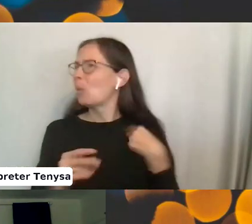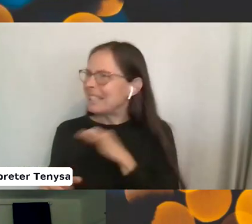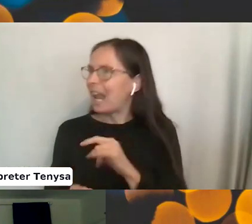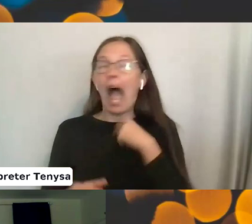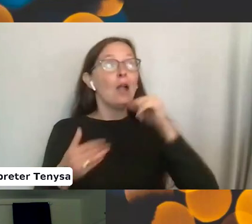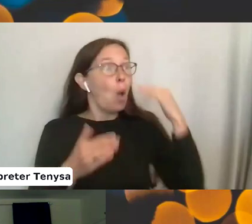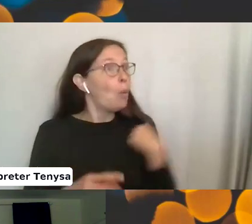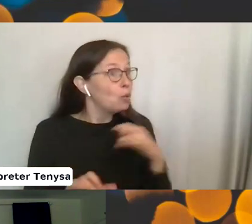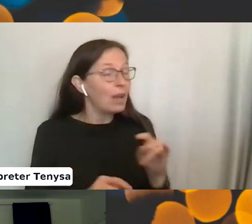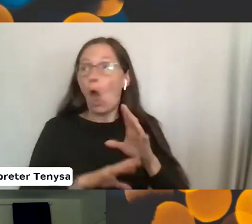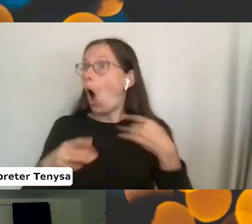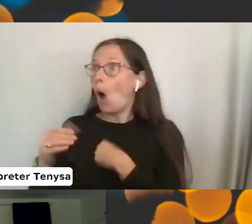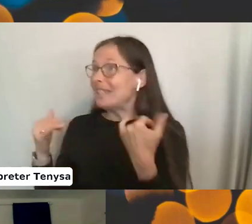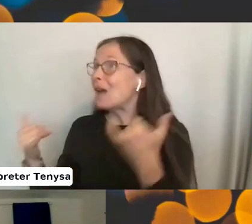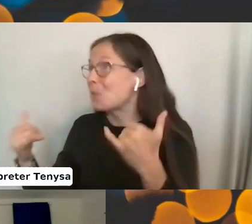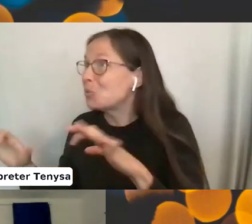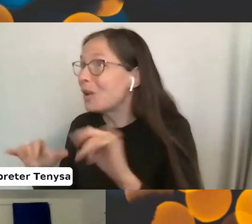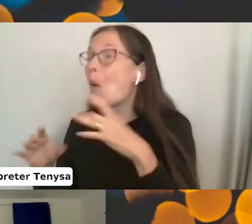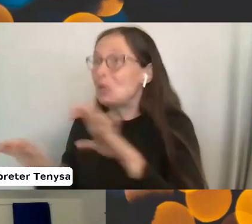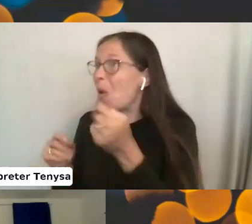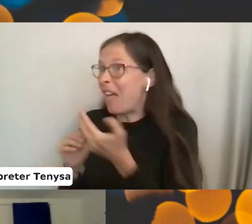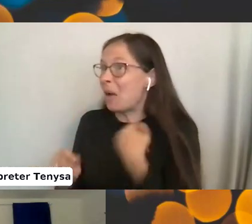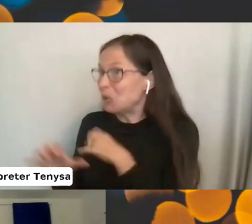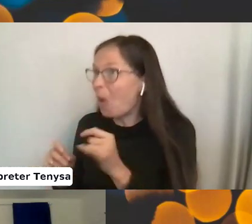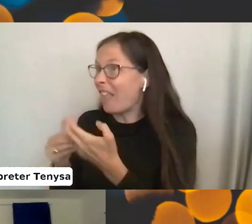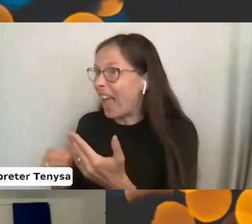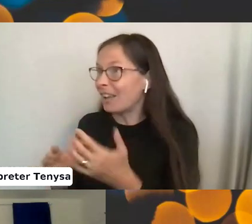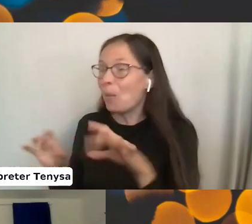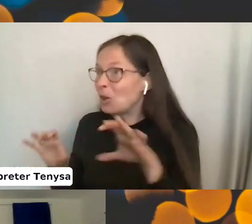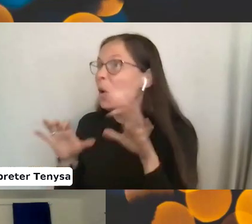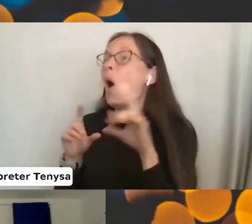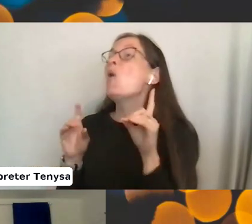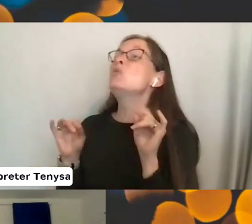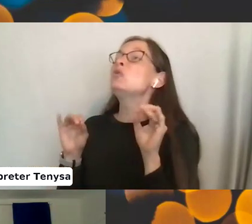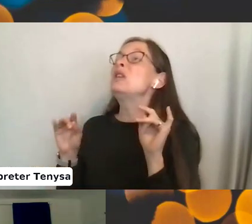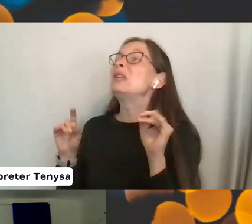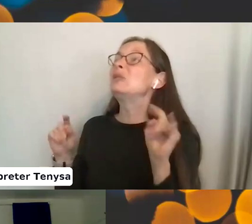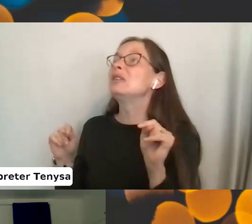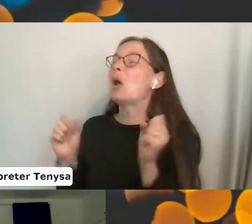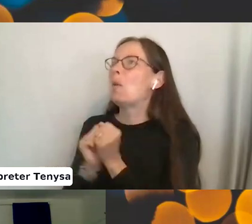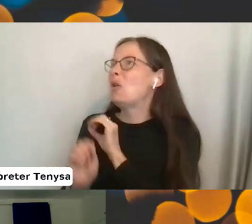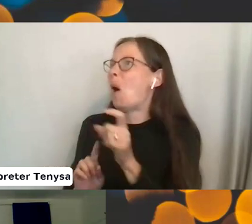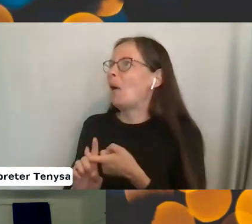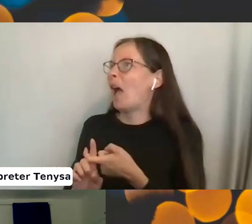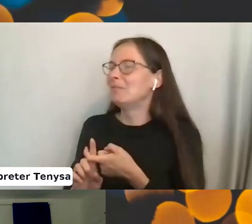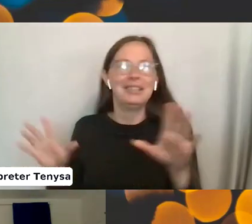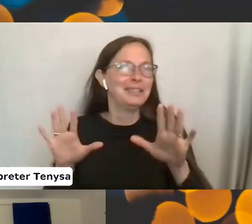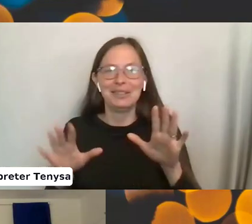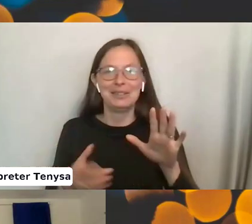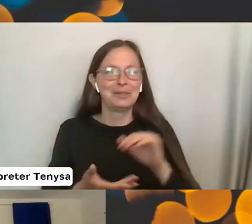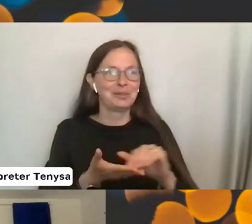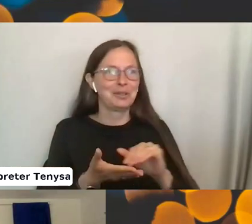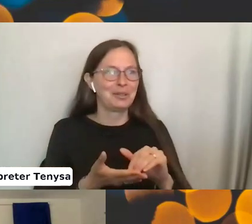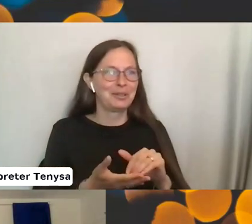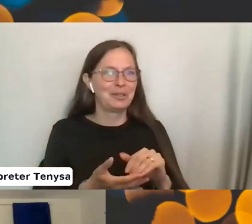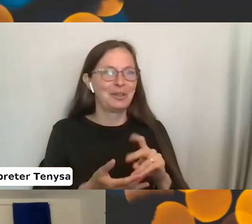doing it. Okay, I was like, ready? We're doing it. We're doing the thing. Oh my God. We're doing it with no condom. Sorry, okay. sorry. We just about